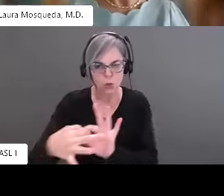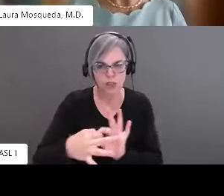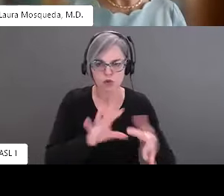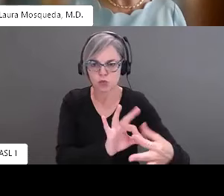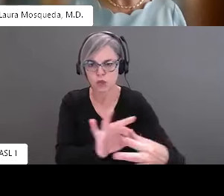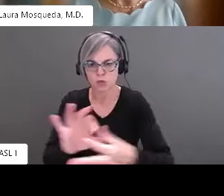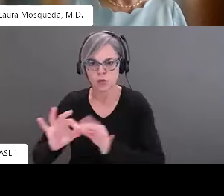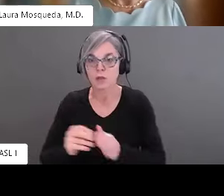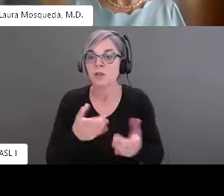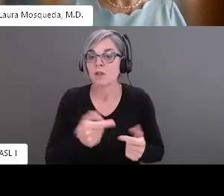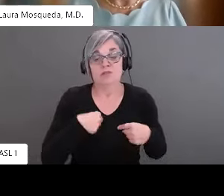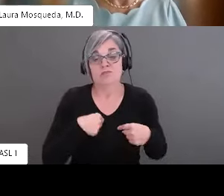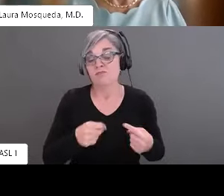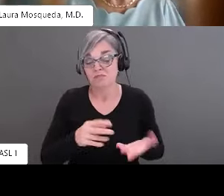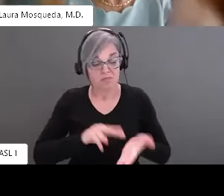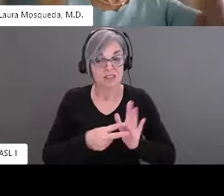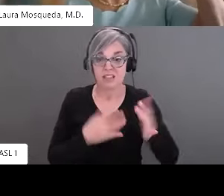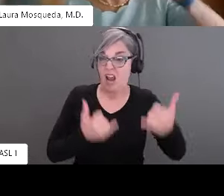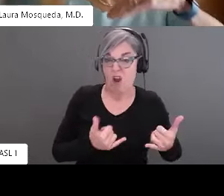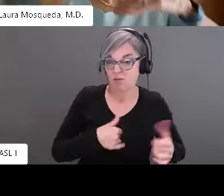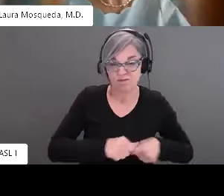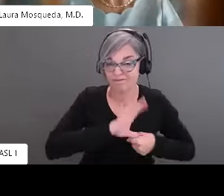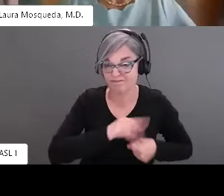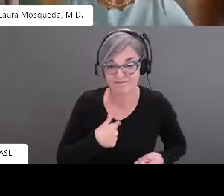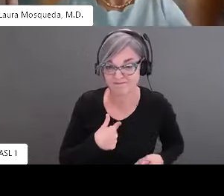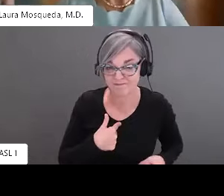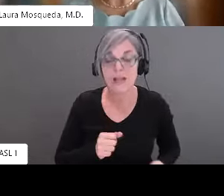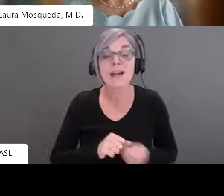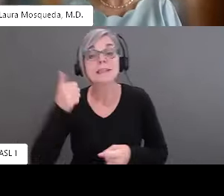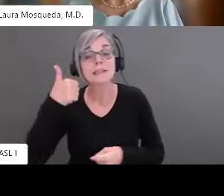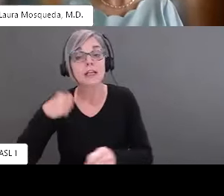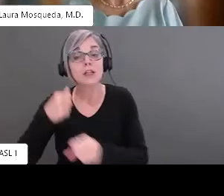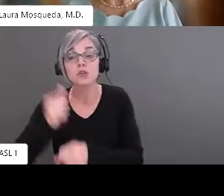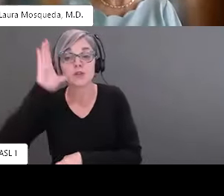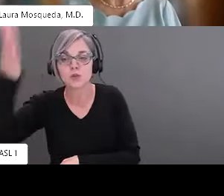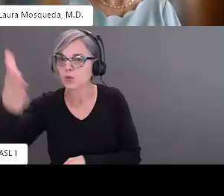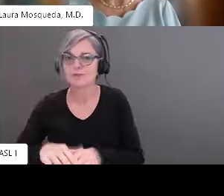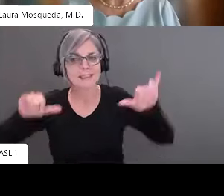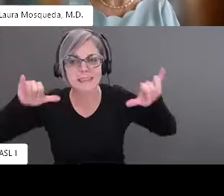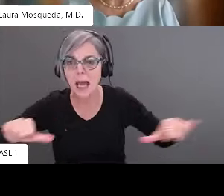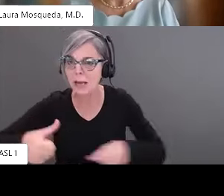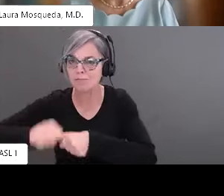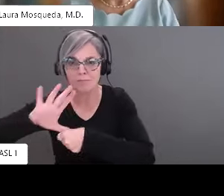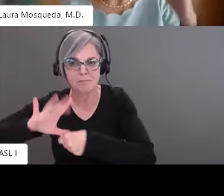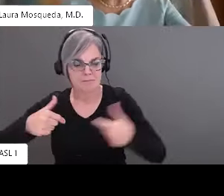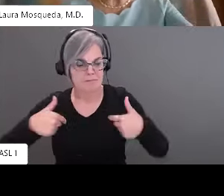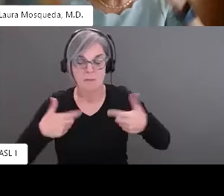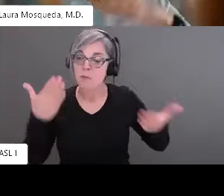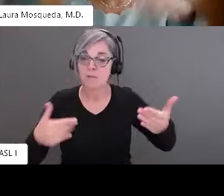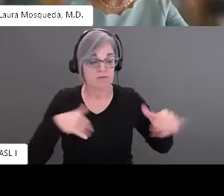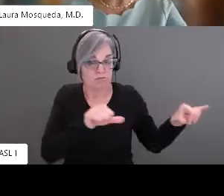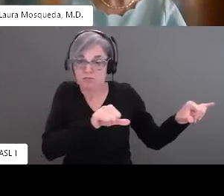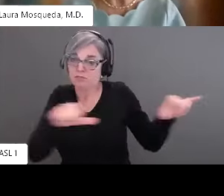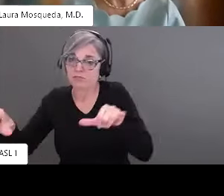spatial relations. And unless it's a drop, that's just me and my brain. Some people